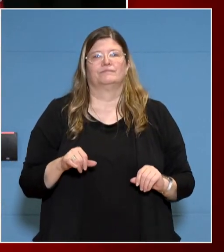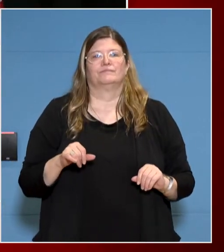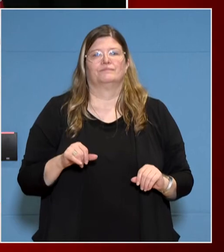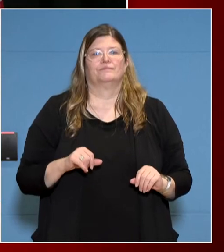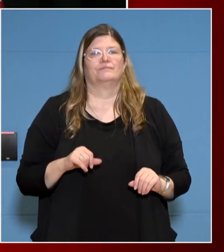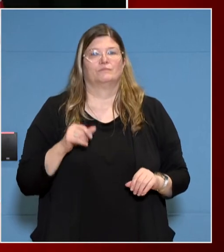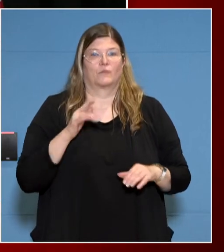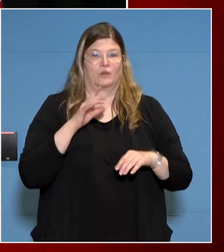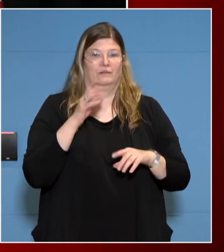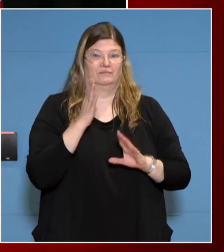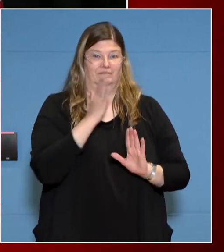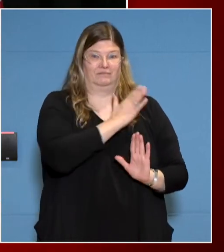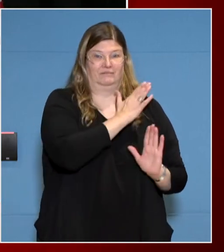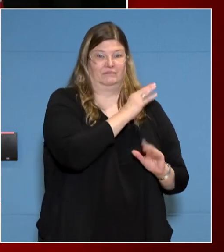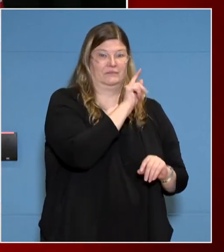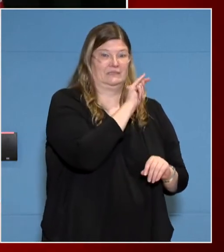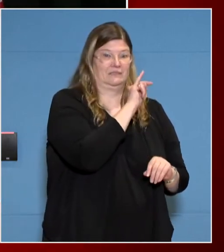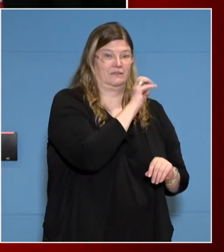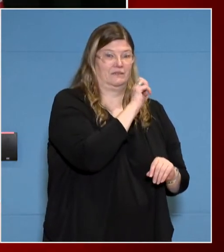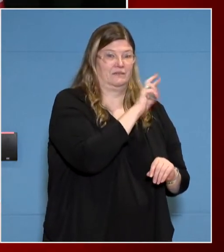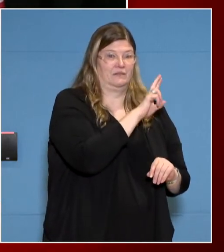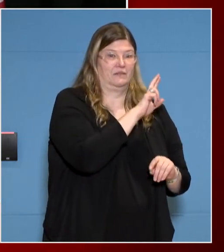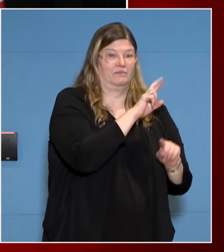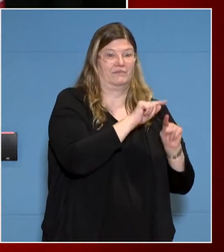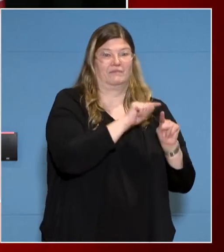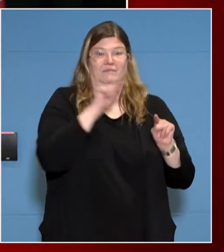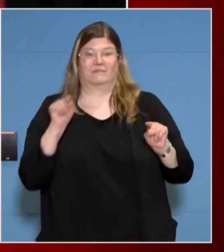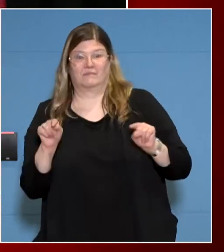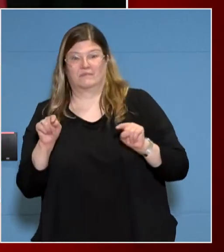referenced them. You're welcome.